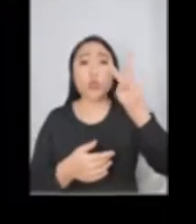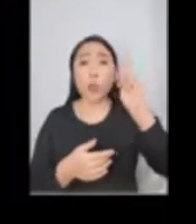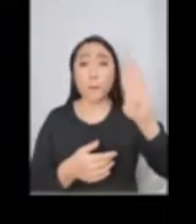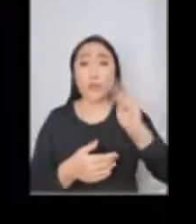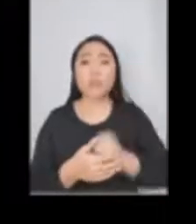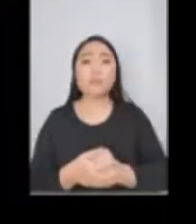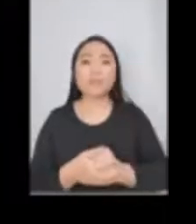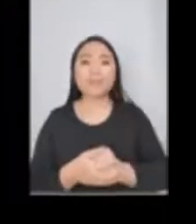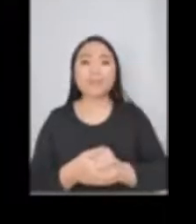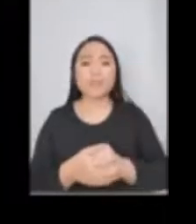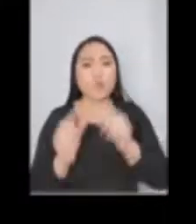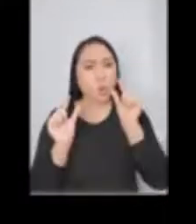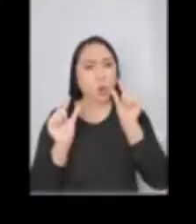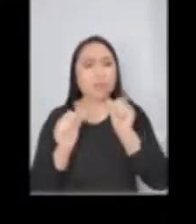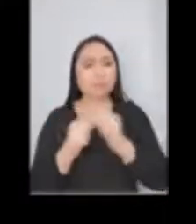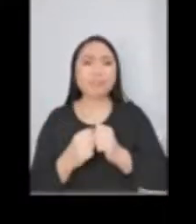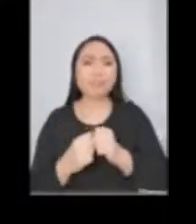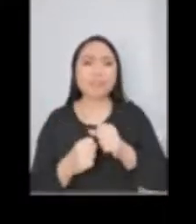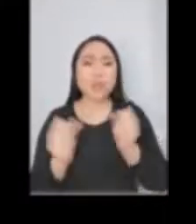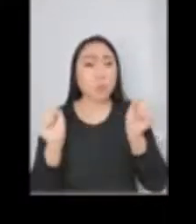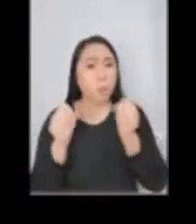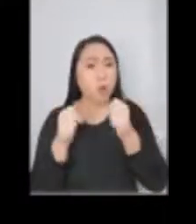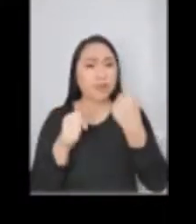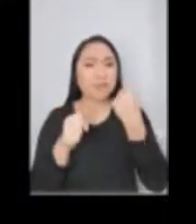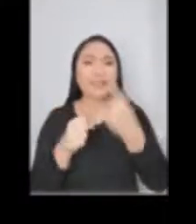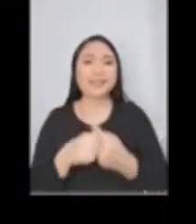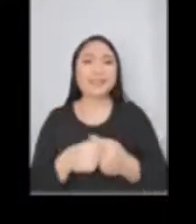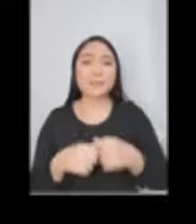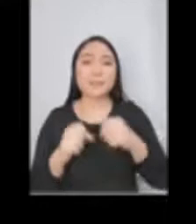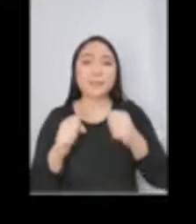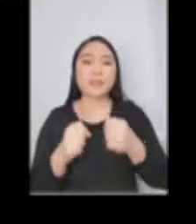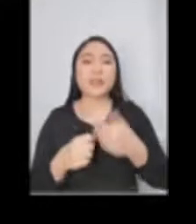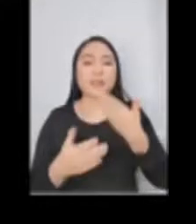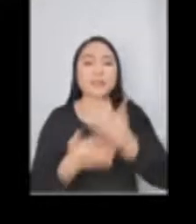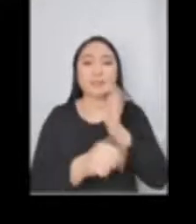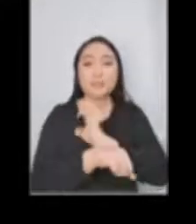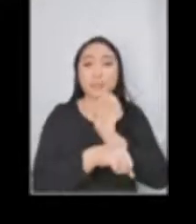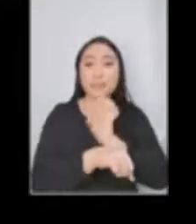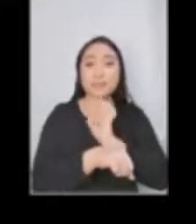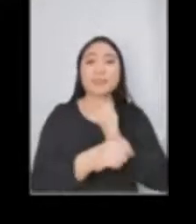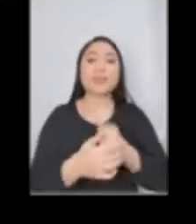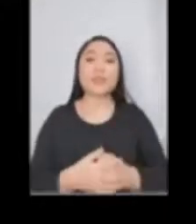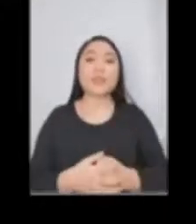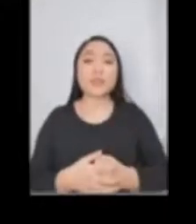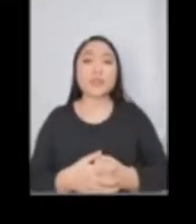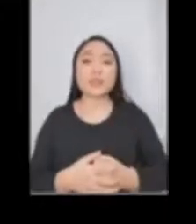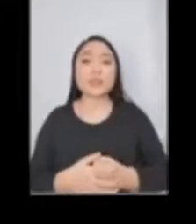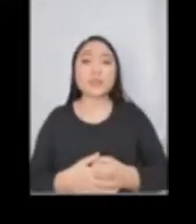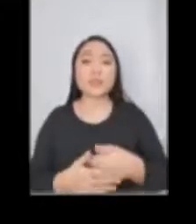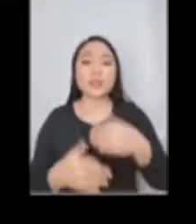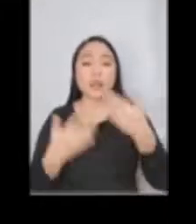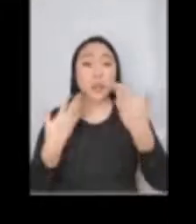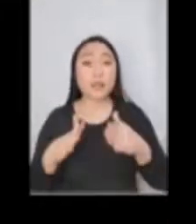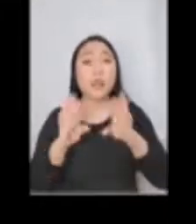sa registration or account sign up page. Input your name, institution,